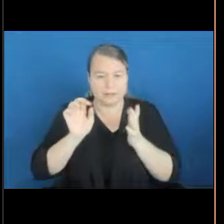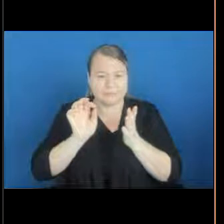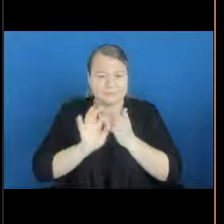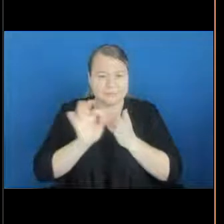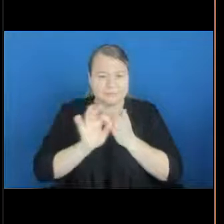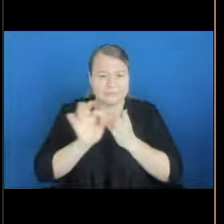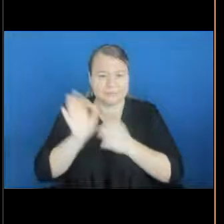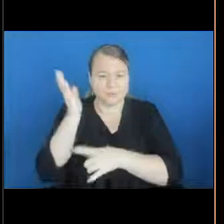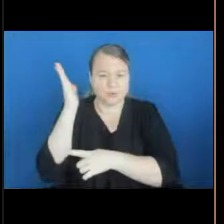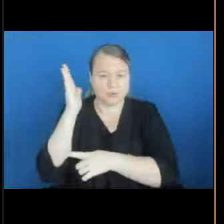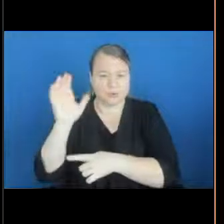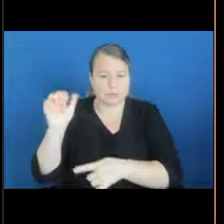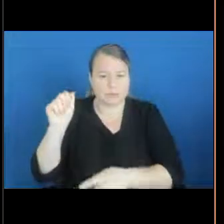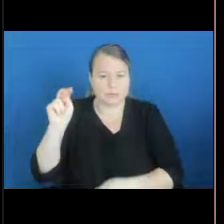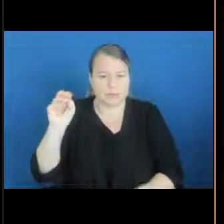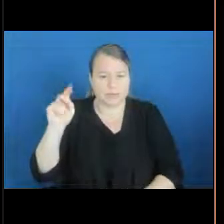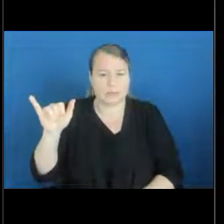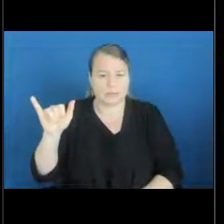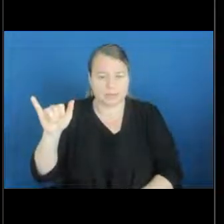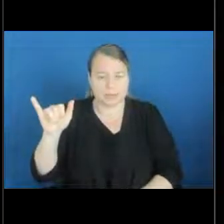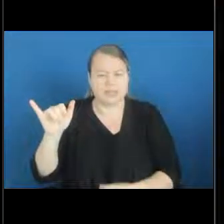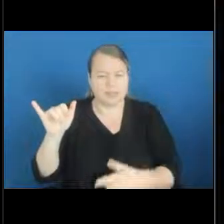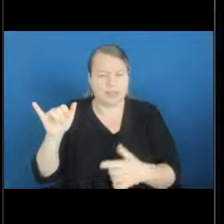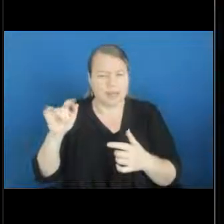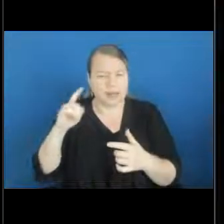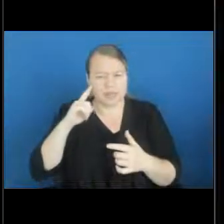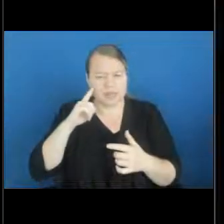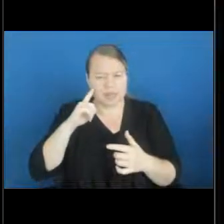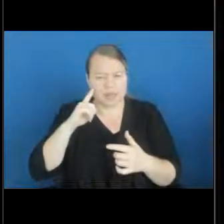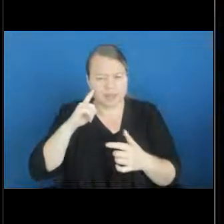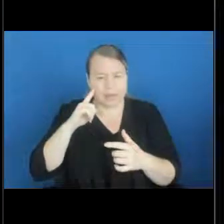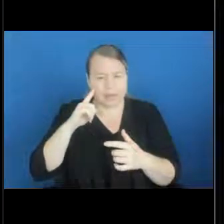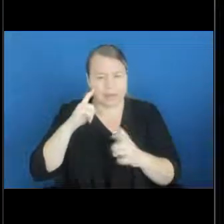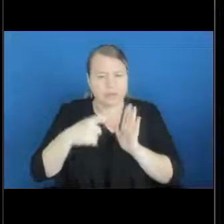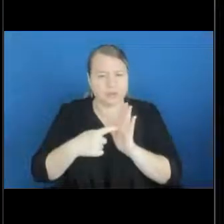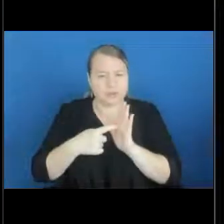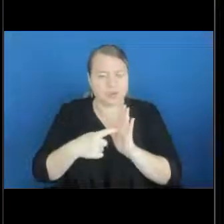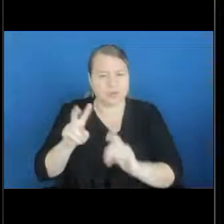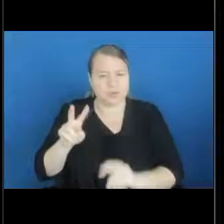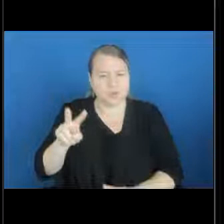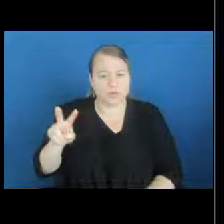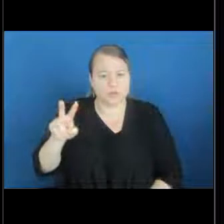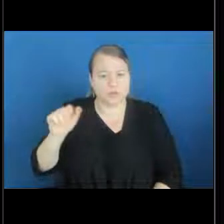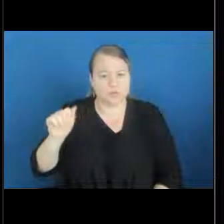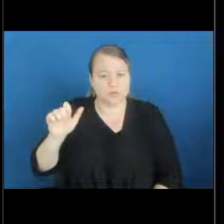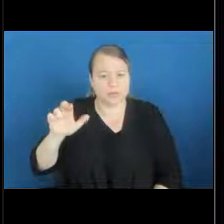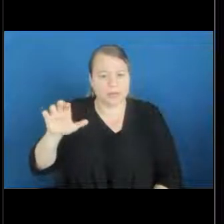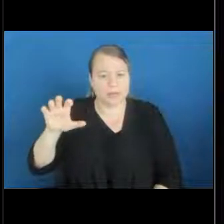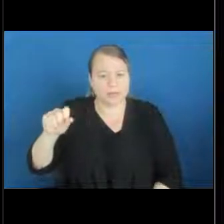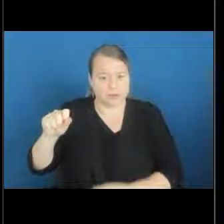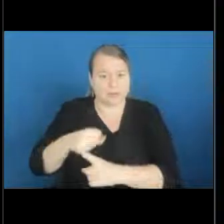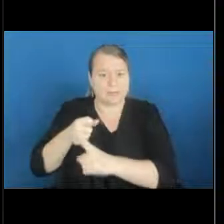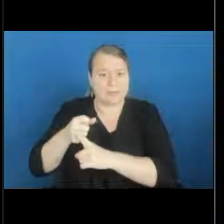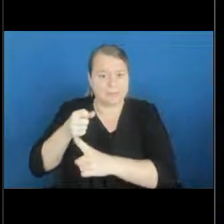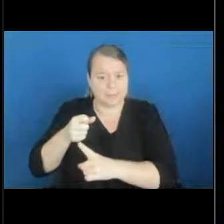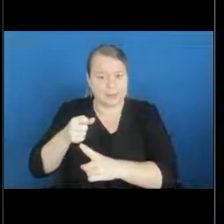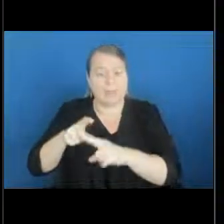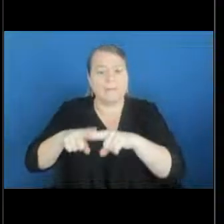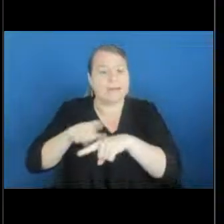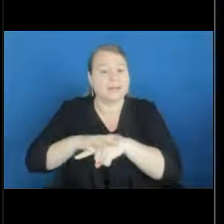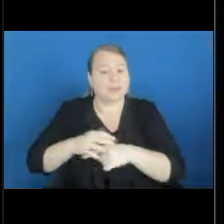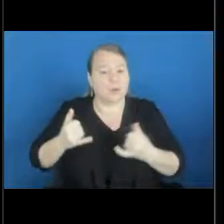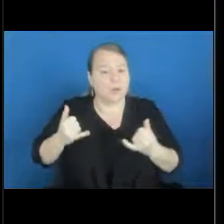did indicate that there could be up to 22 acres of forest land impact. And again, this is based on the